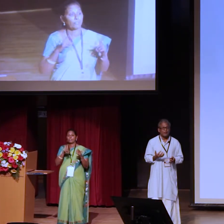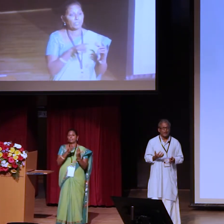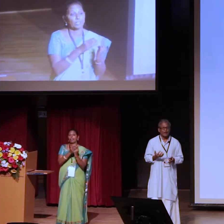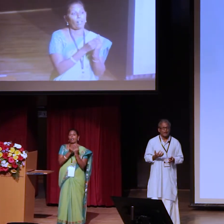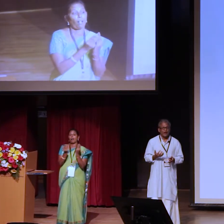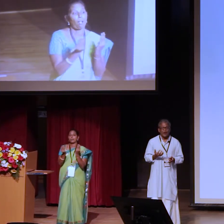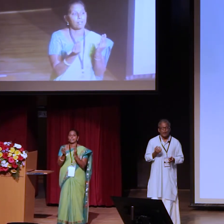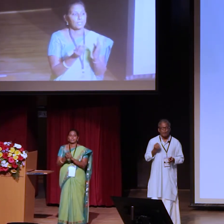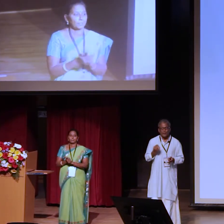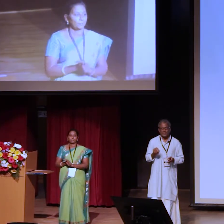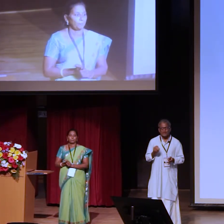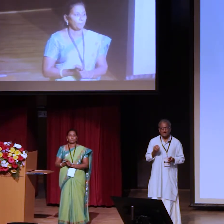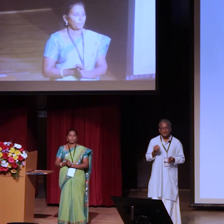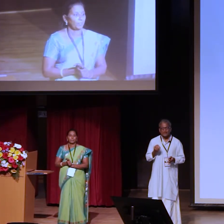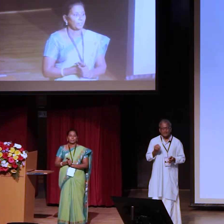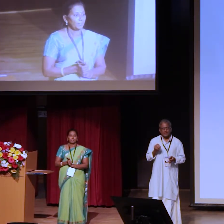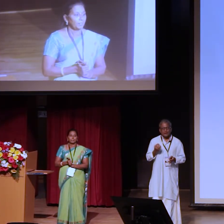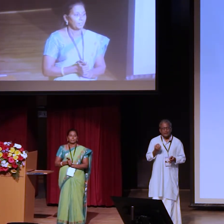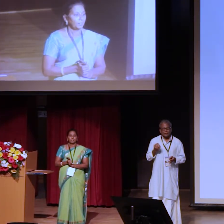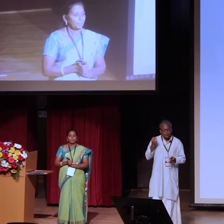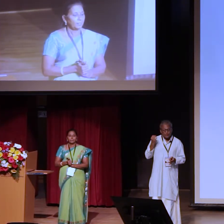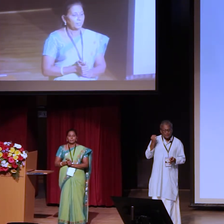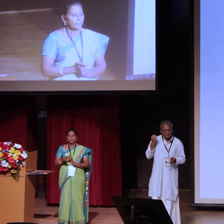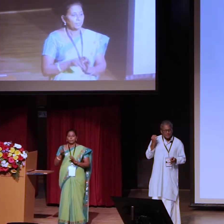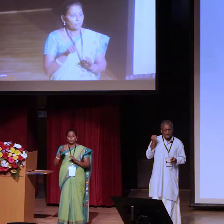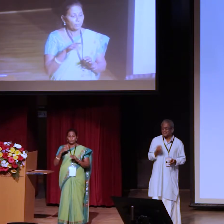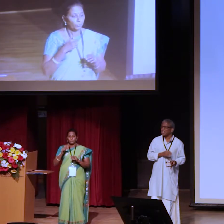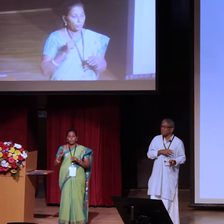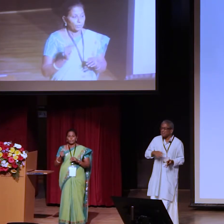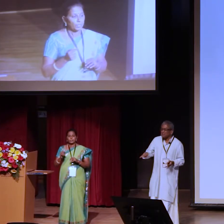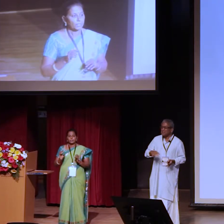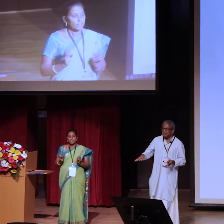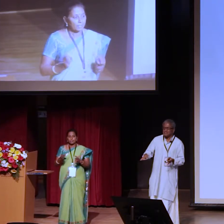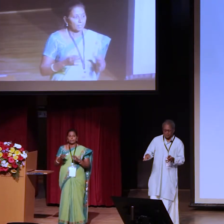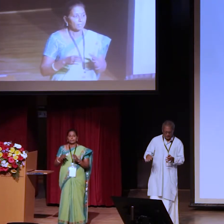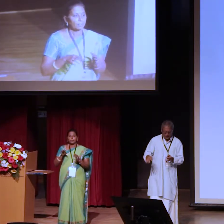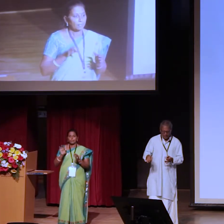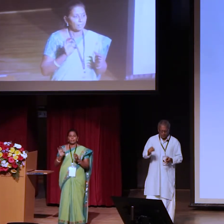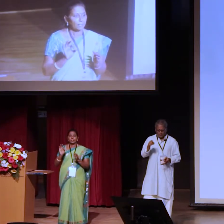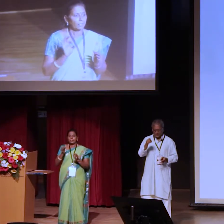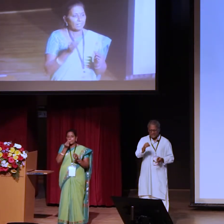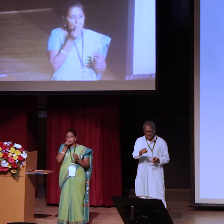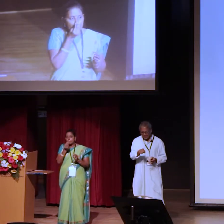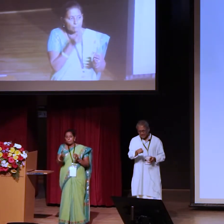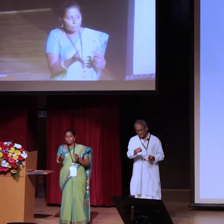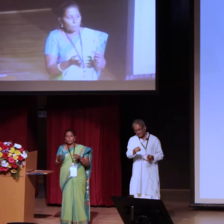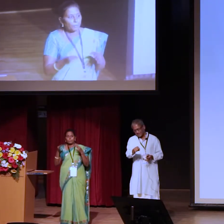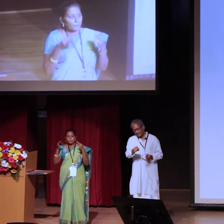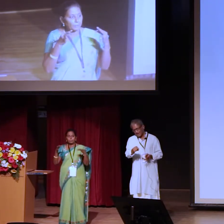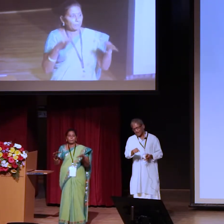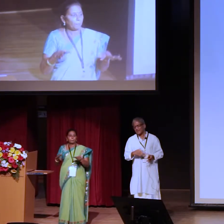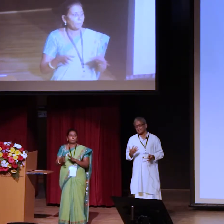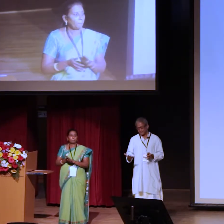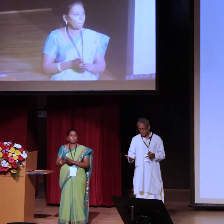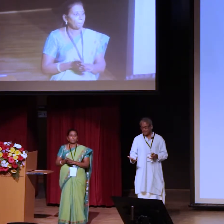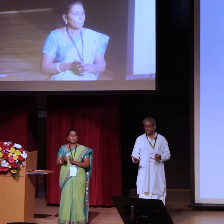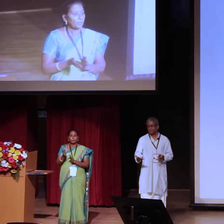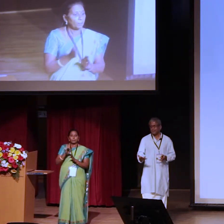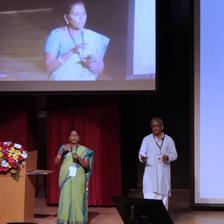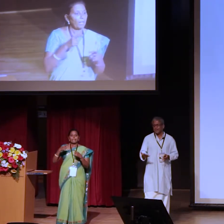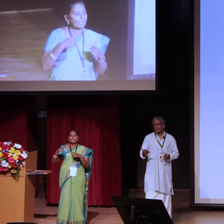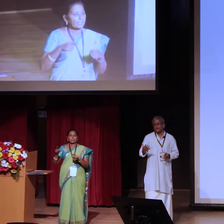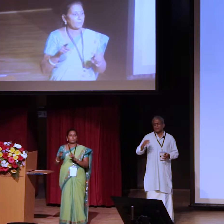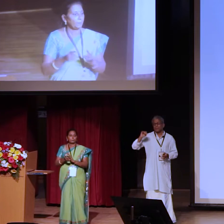cards. Okay, but if you can start really, really simply. But the standard cards are not